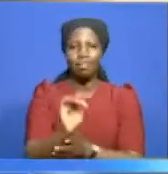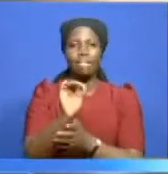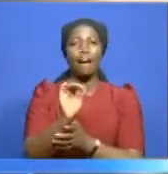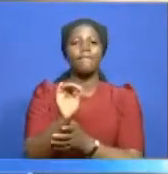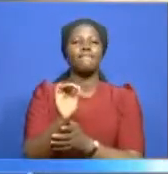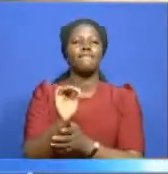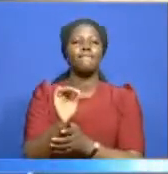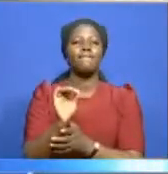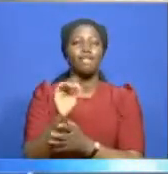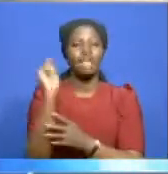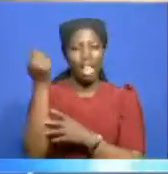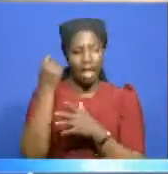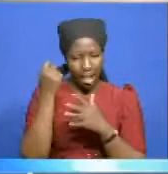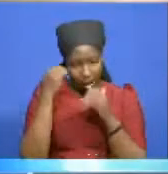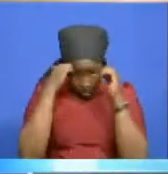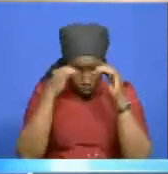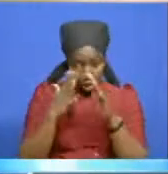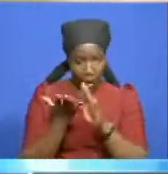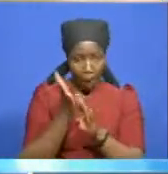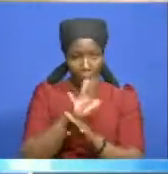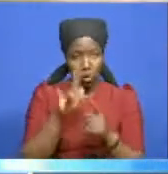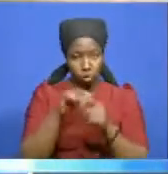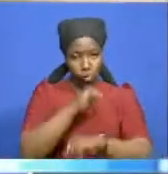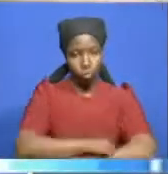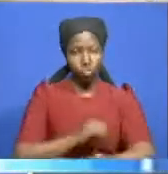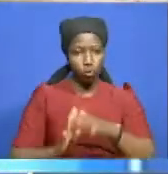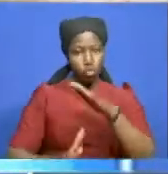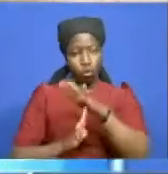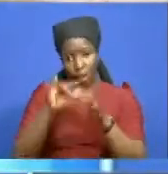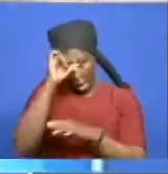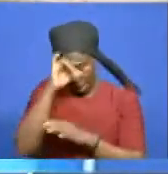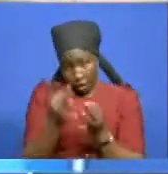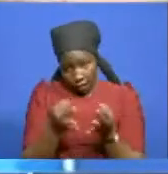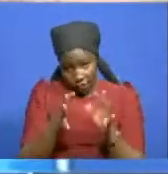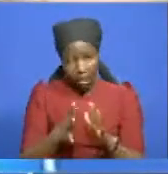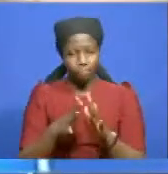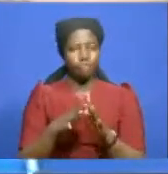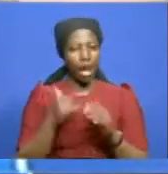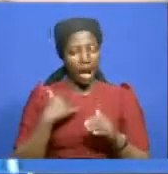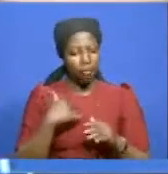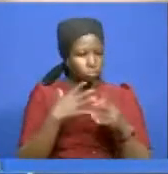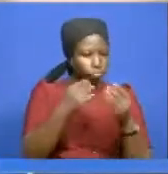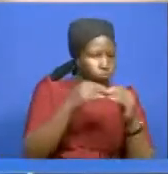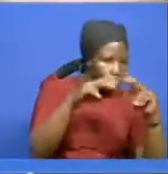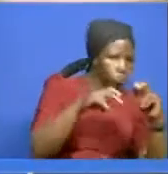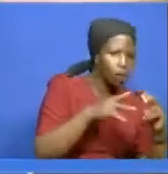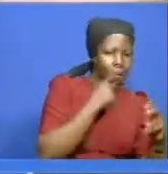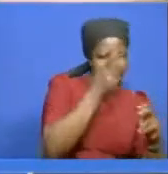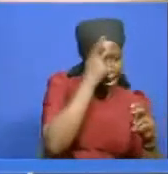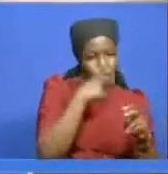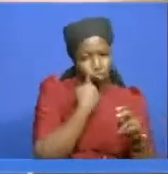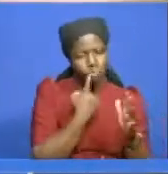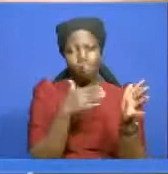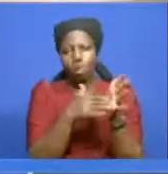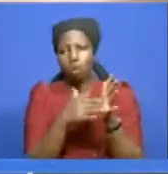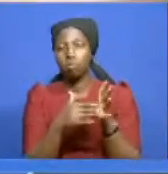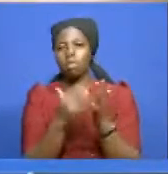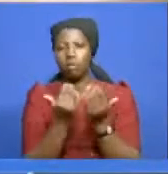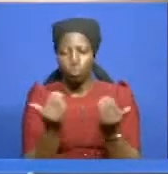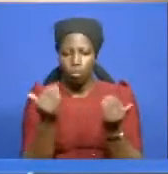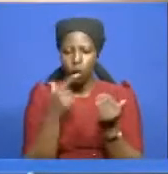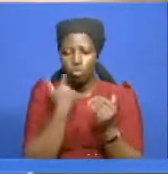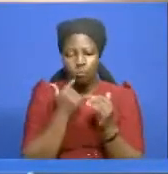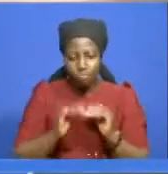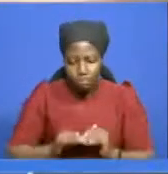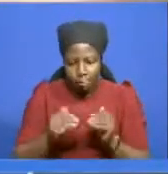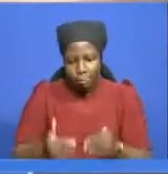as senior government officials read the Riot Act to parents who have kept school-going girls with pregnancies out of school. Permanent